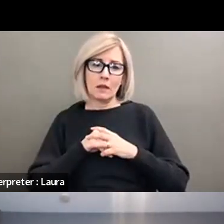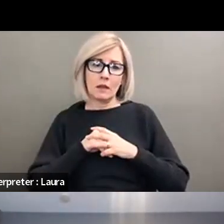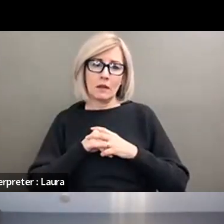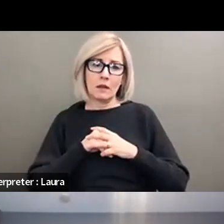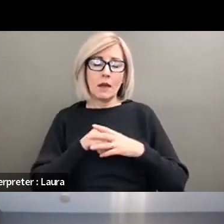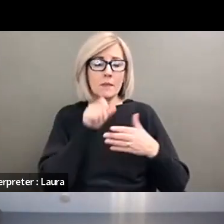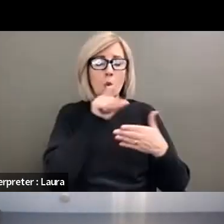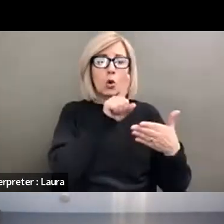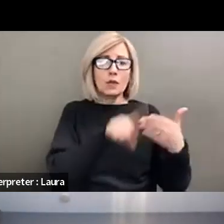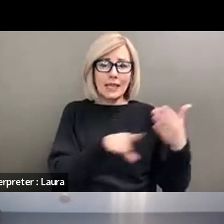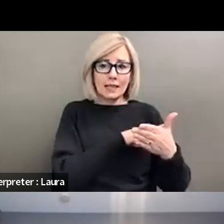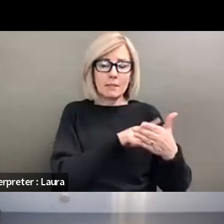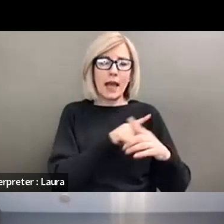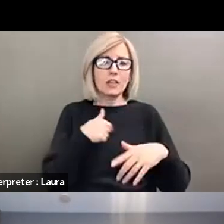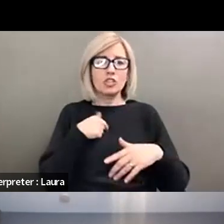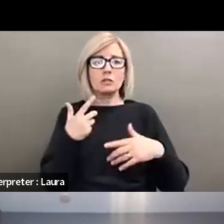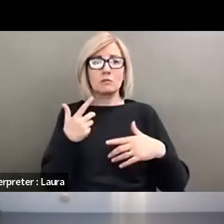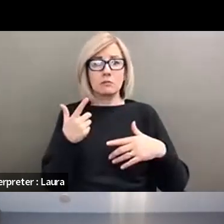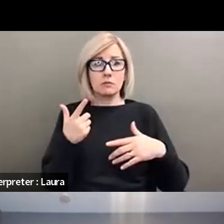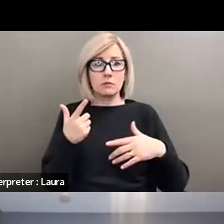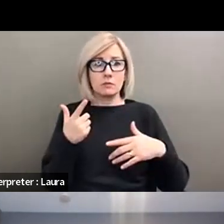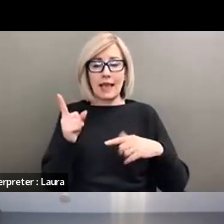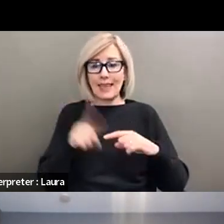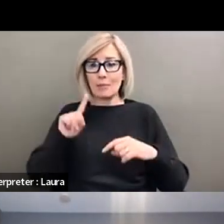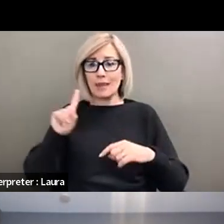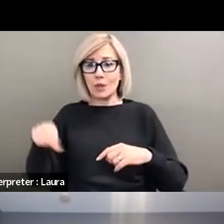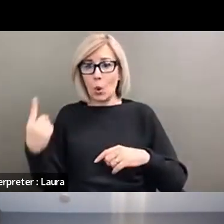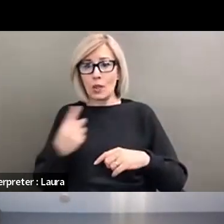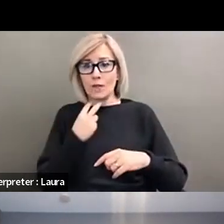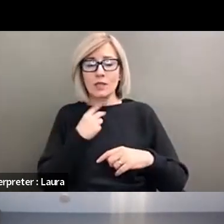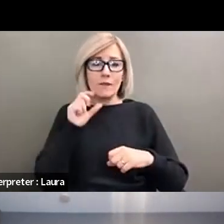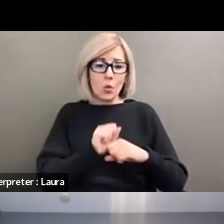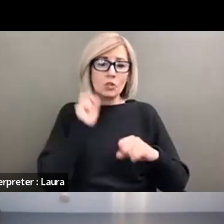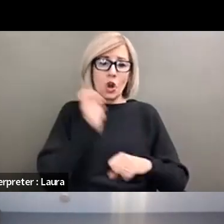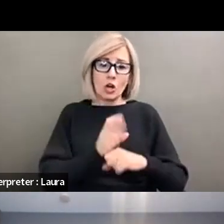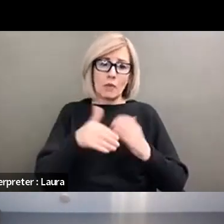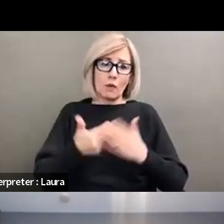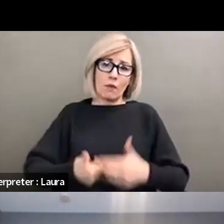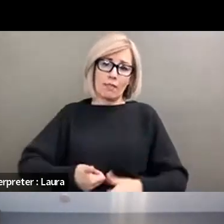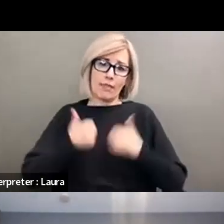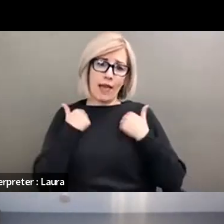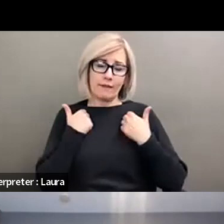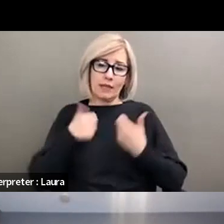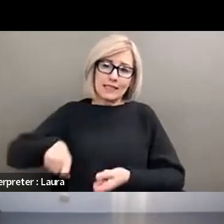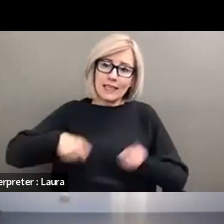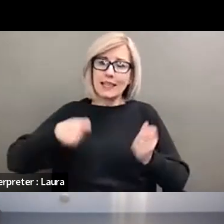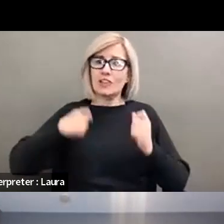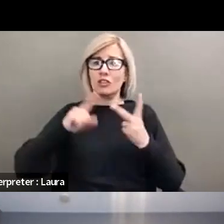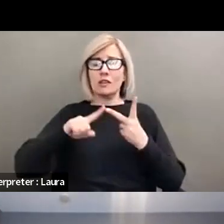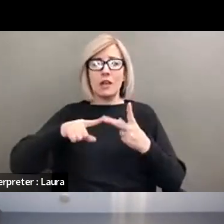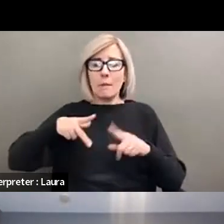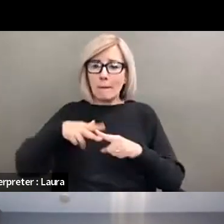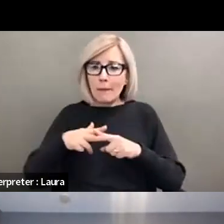don't criticize them too much. If I can, I'll be a voice, you know. I mean, I've worked hard my whole life, digging ditches, plumbing, you know,